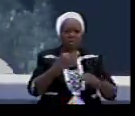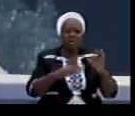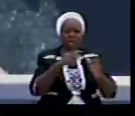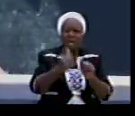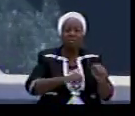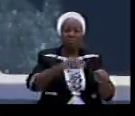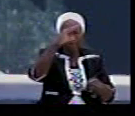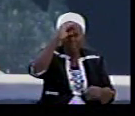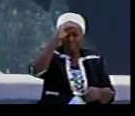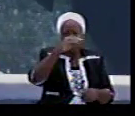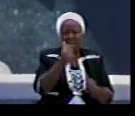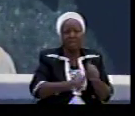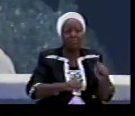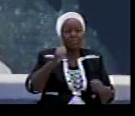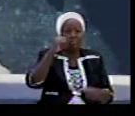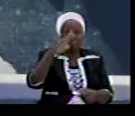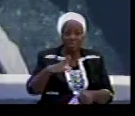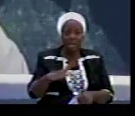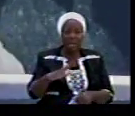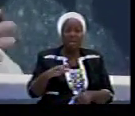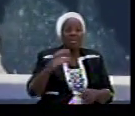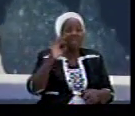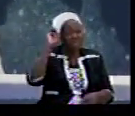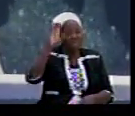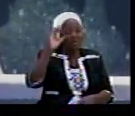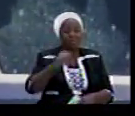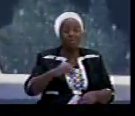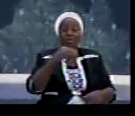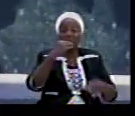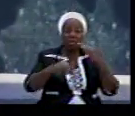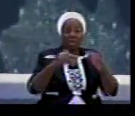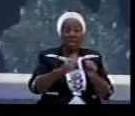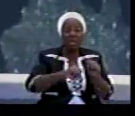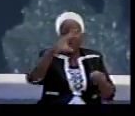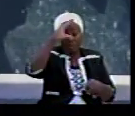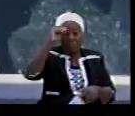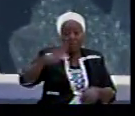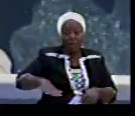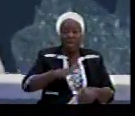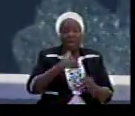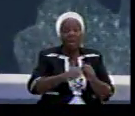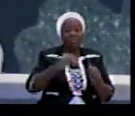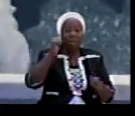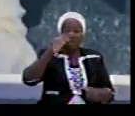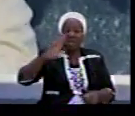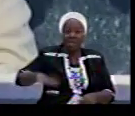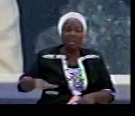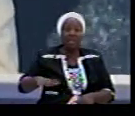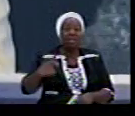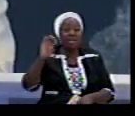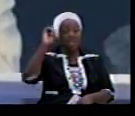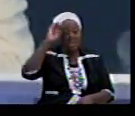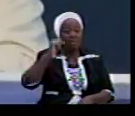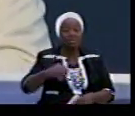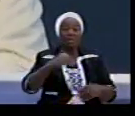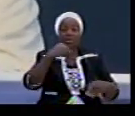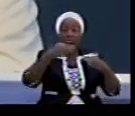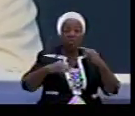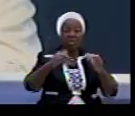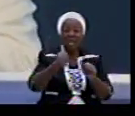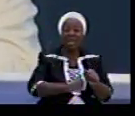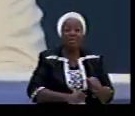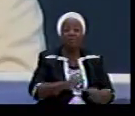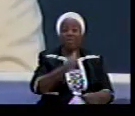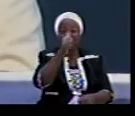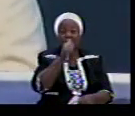every woman. He will judge every boy, every girl. He will judge every